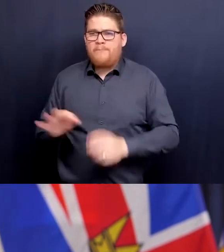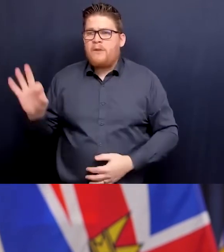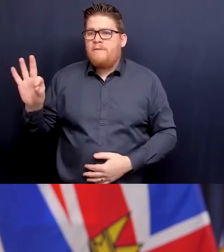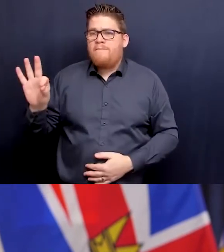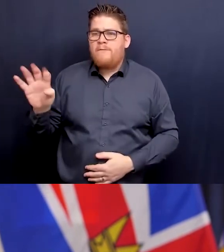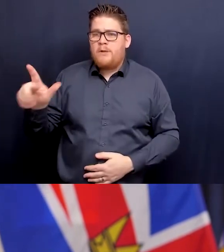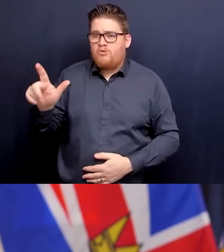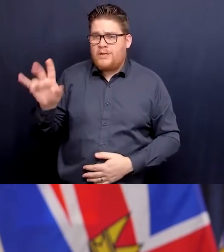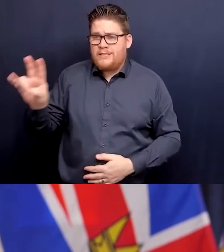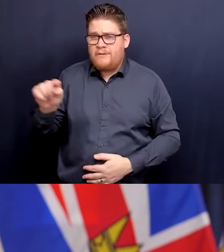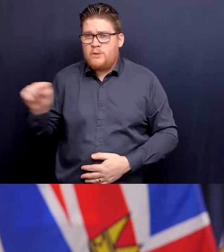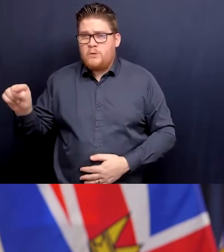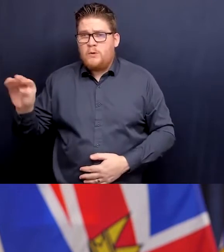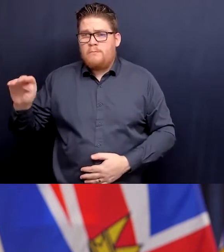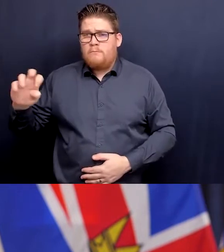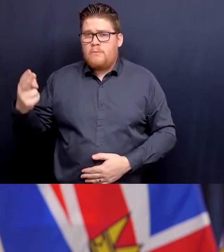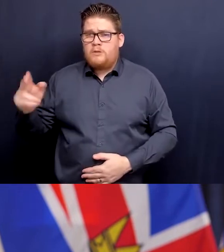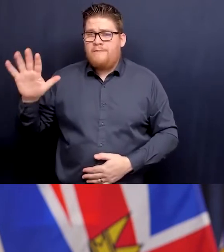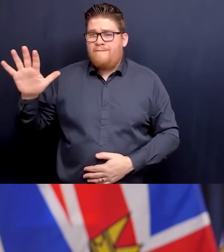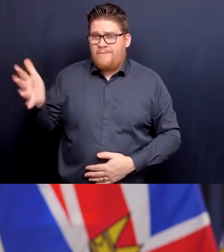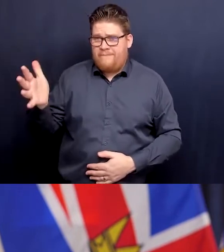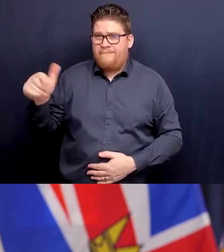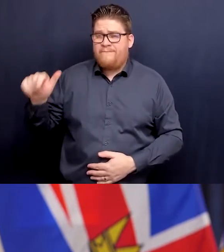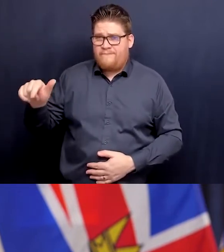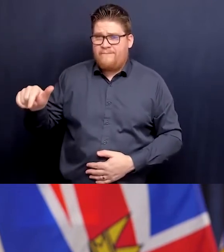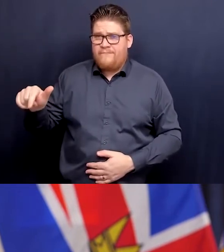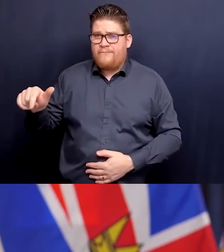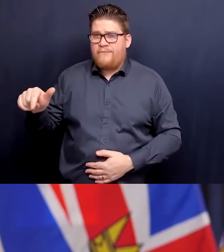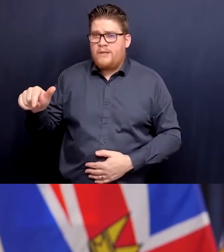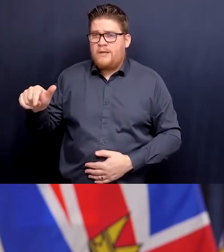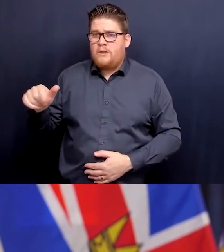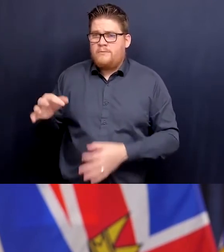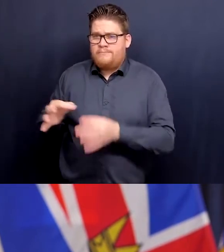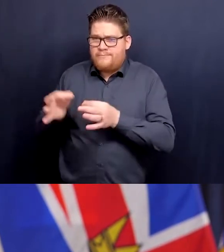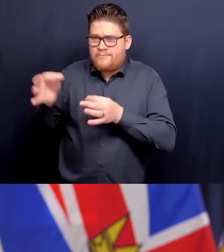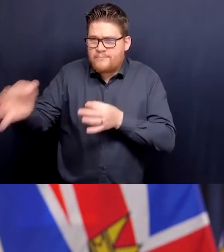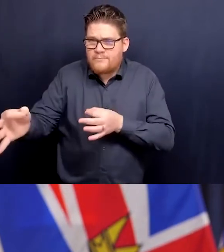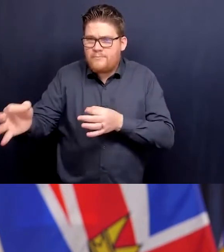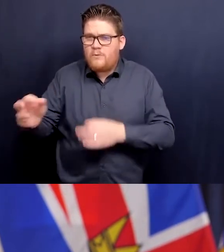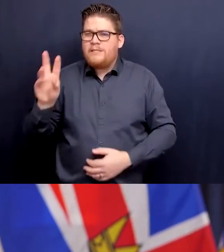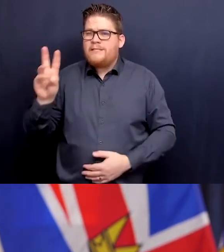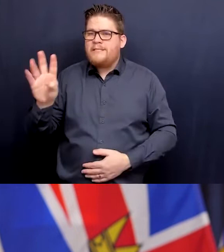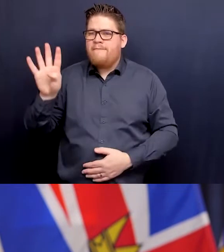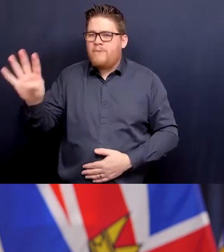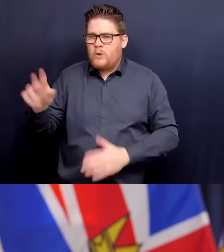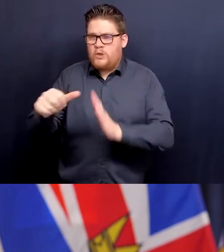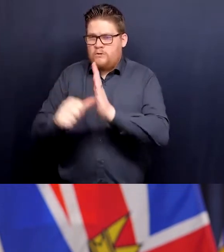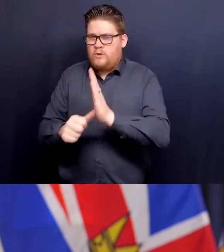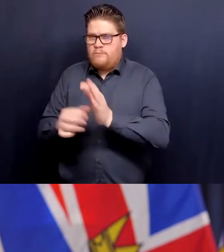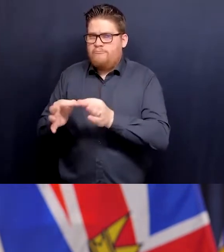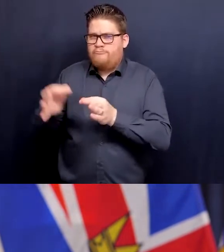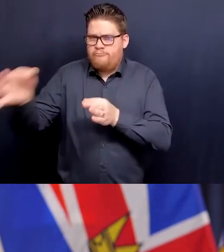recent week, obviously before us, health authorities postponed 64 non-urgent scheduled surgeries. That number continues to decline.